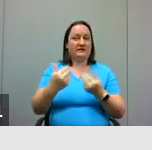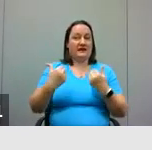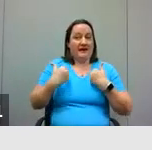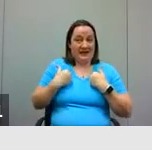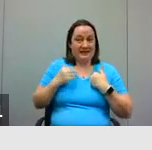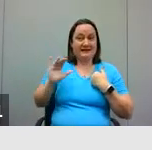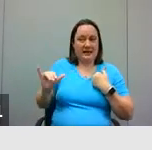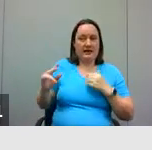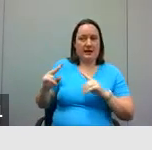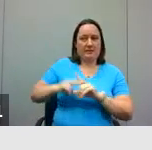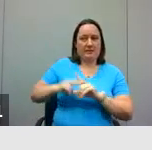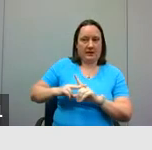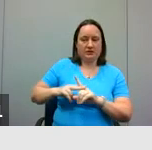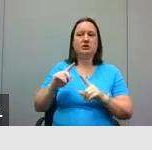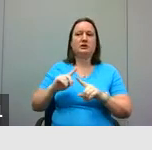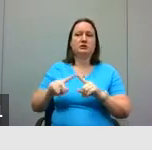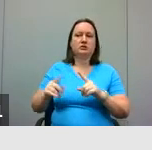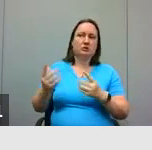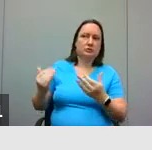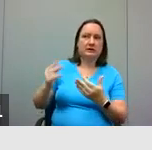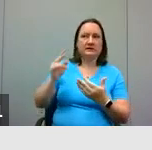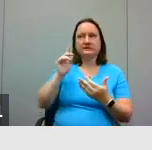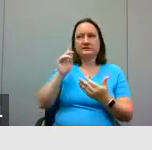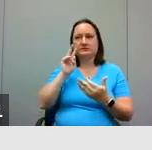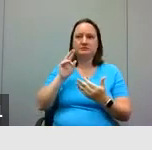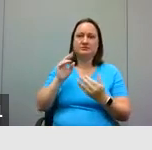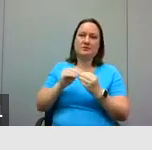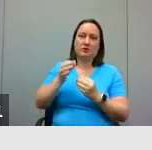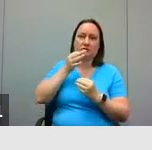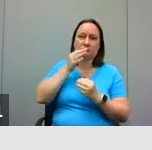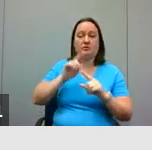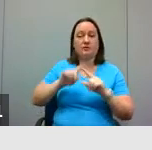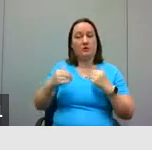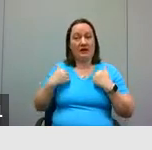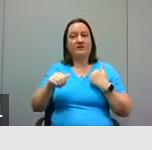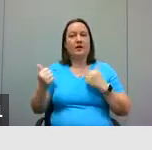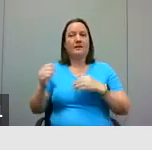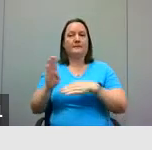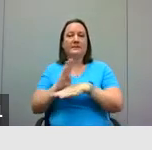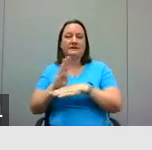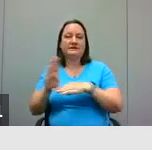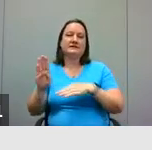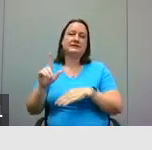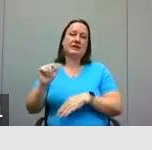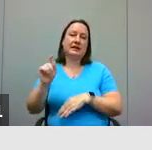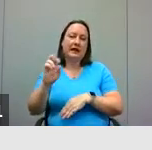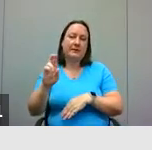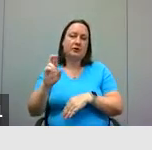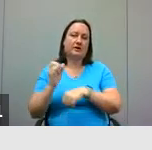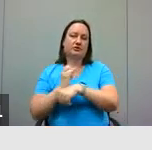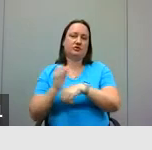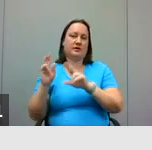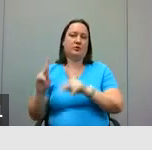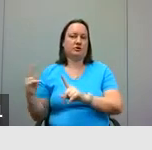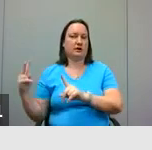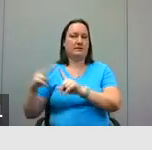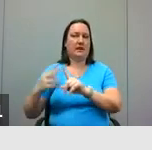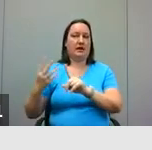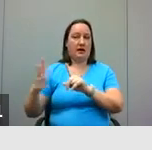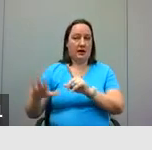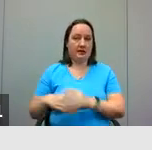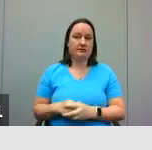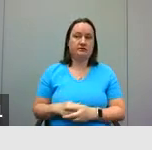but we do have a business, labor and industry person who has applied. And do you want me to still just say that